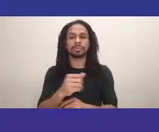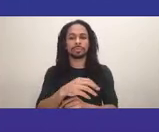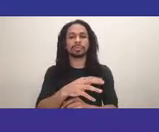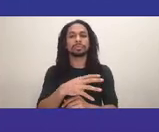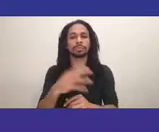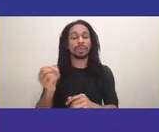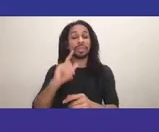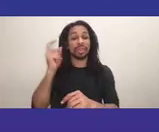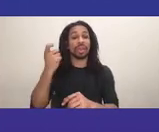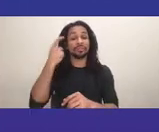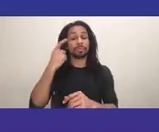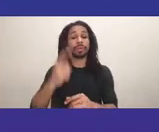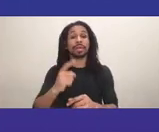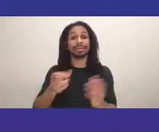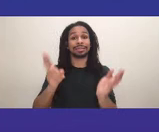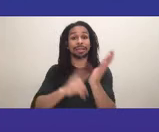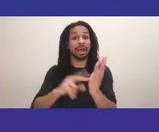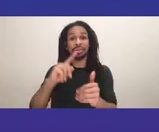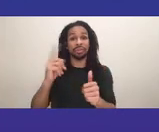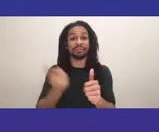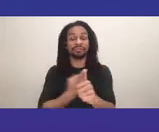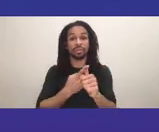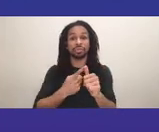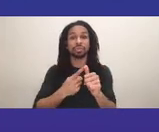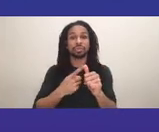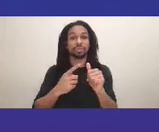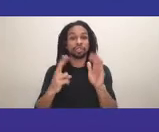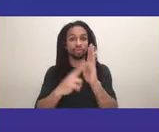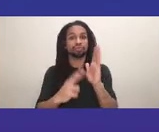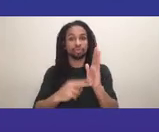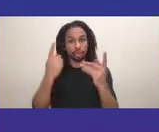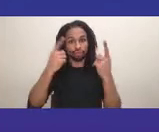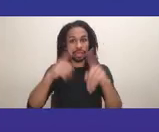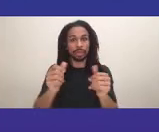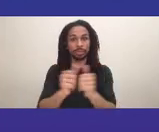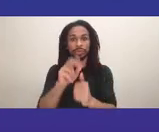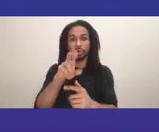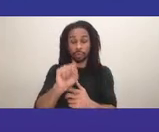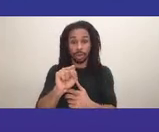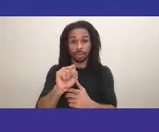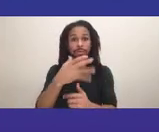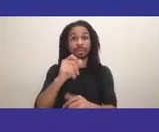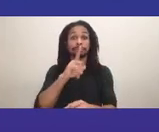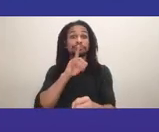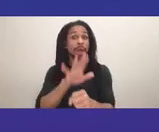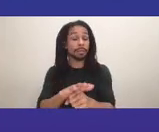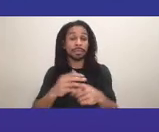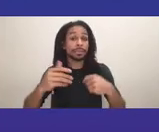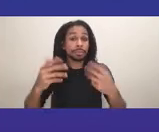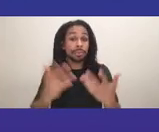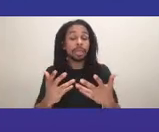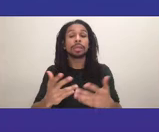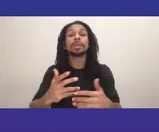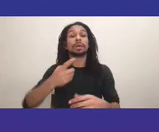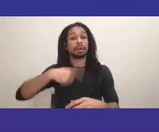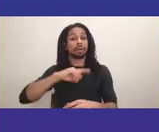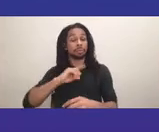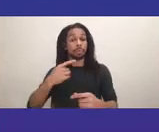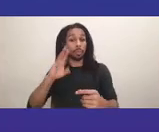treaty ever with the official U.S. And promised us a state to